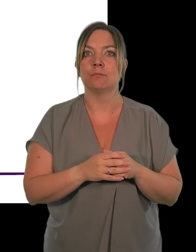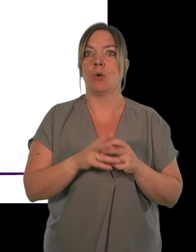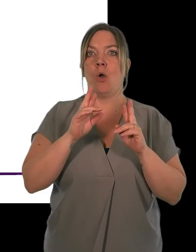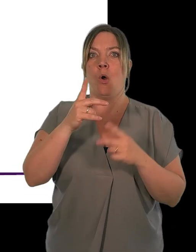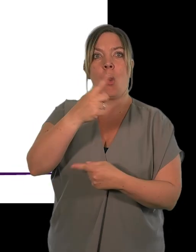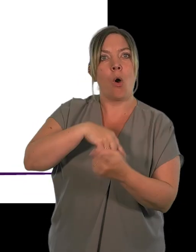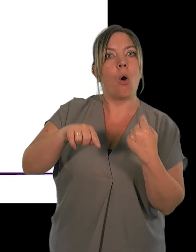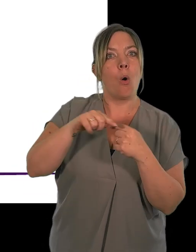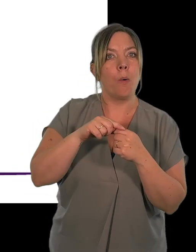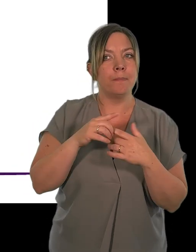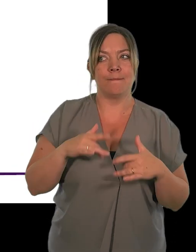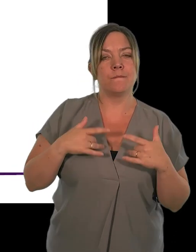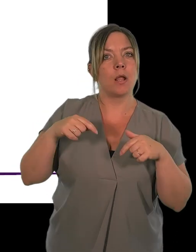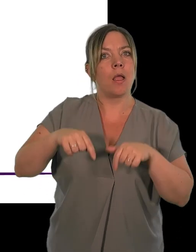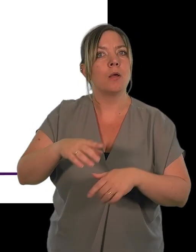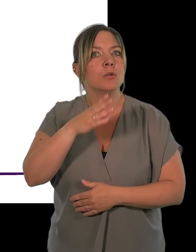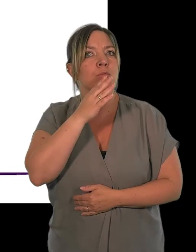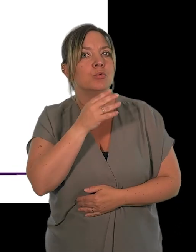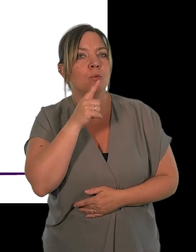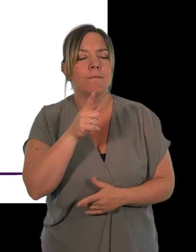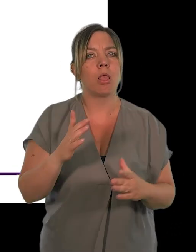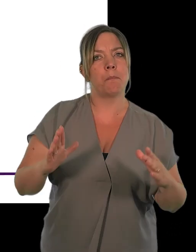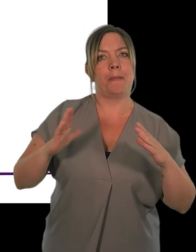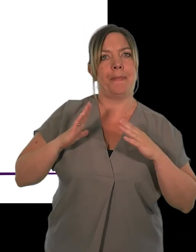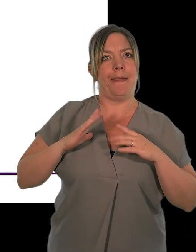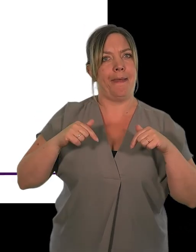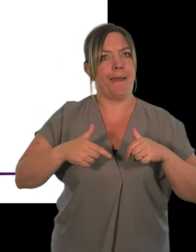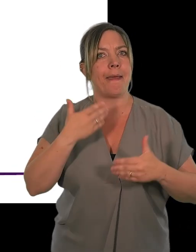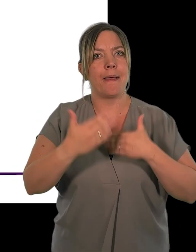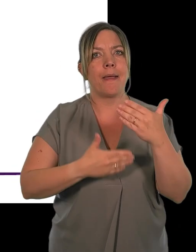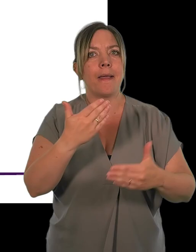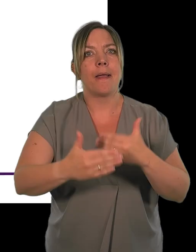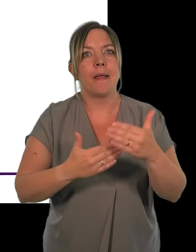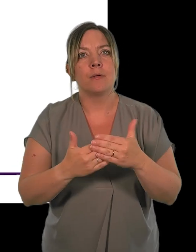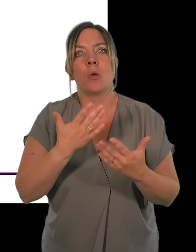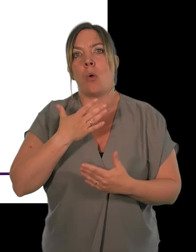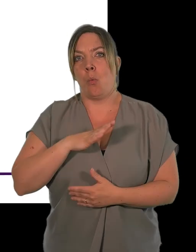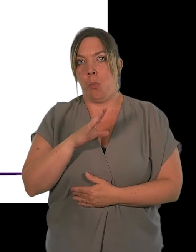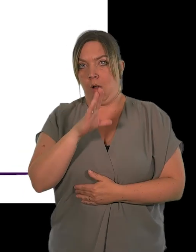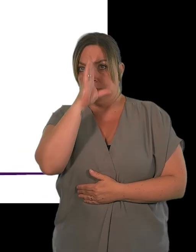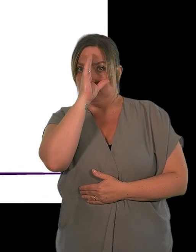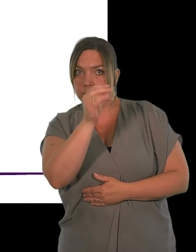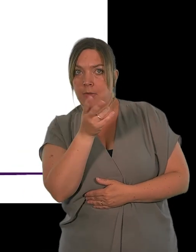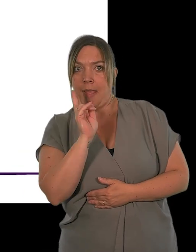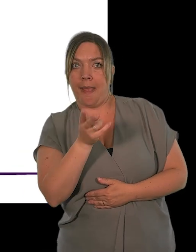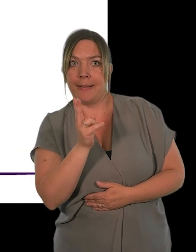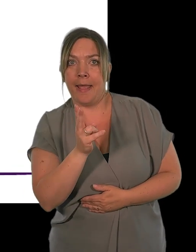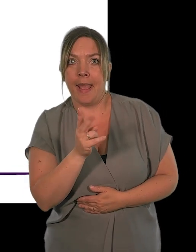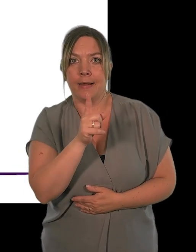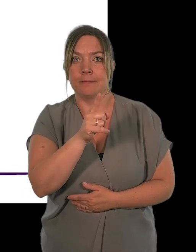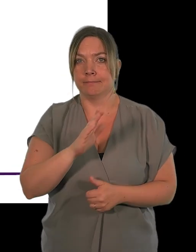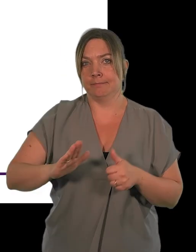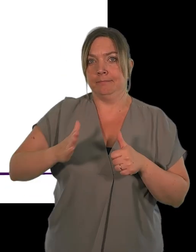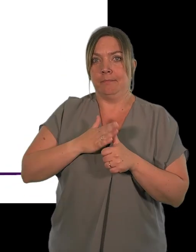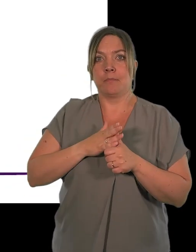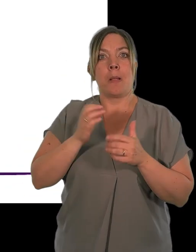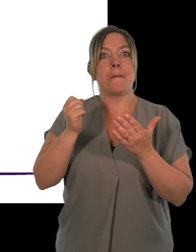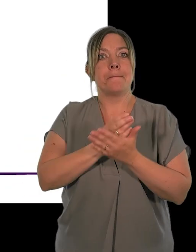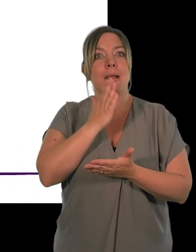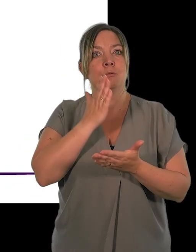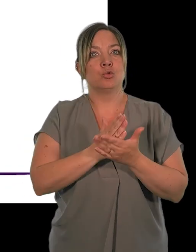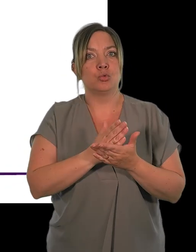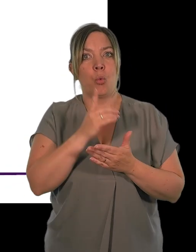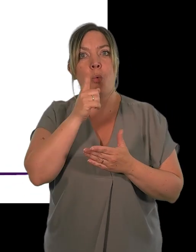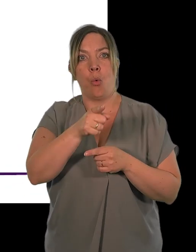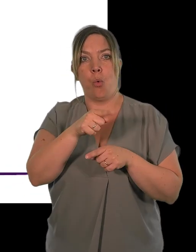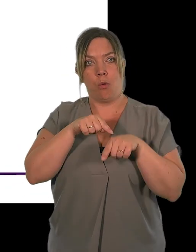At this point, I just want to go over some important factors that you need to consider. So firstly, ensure that you